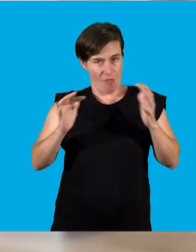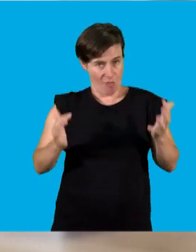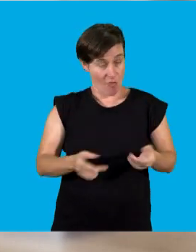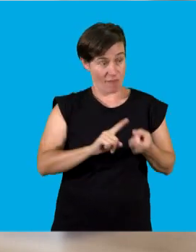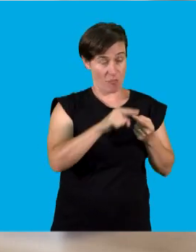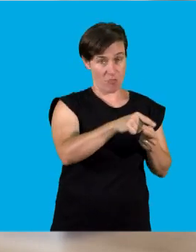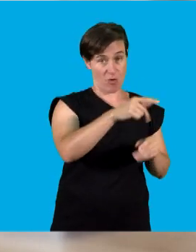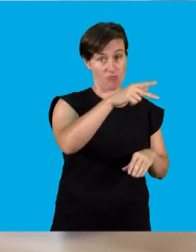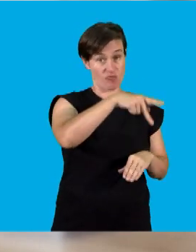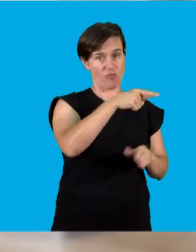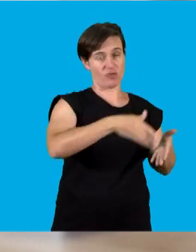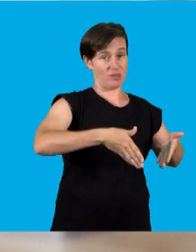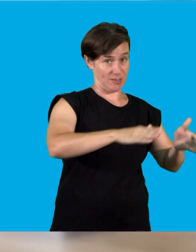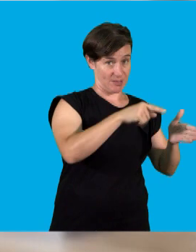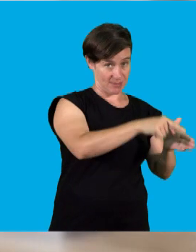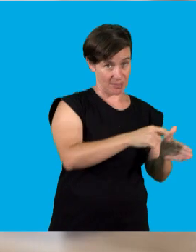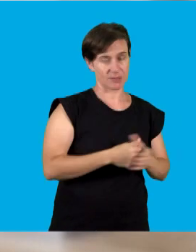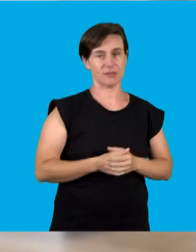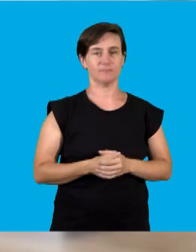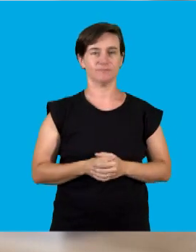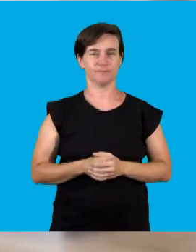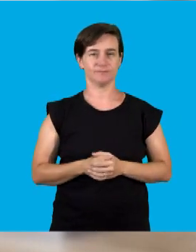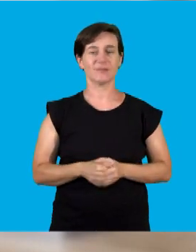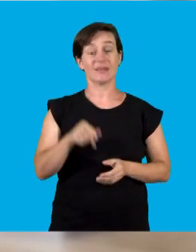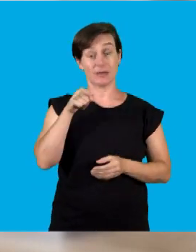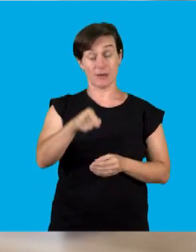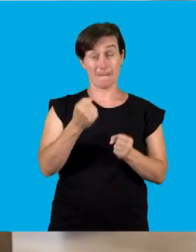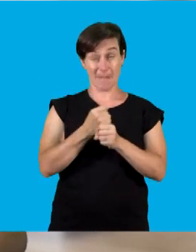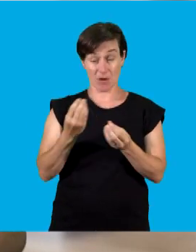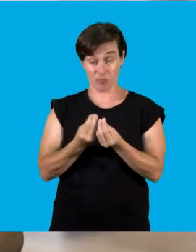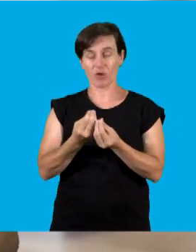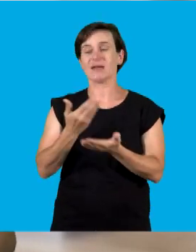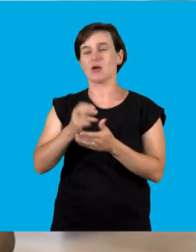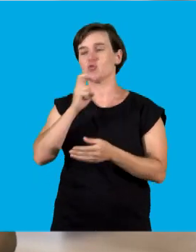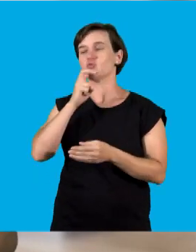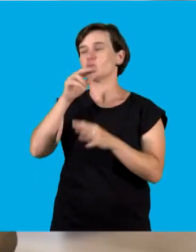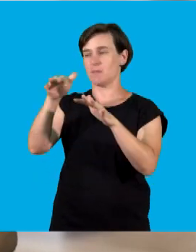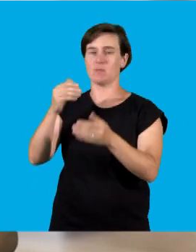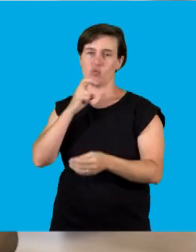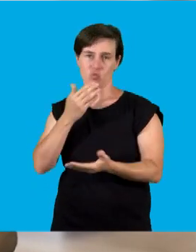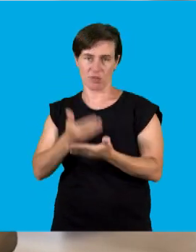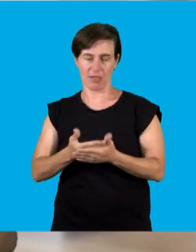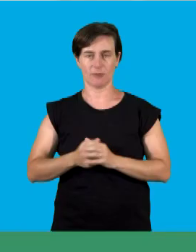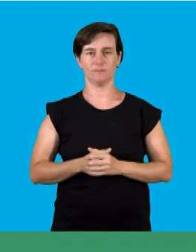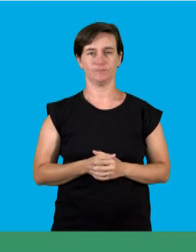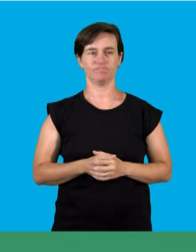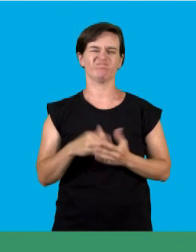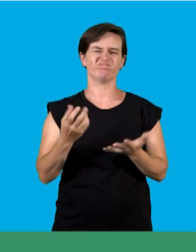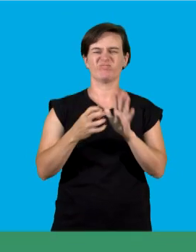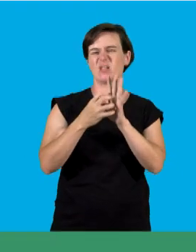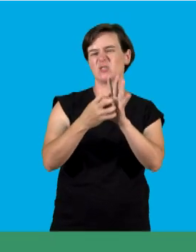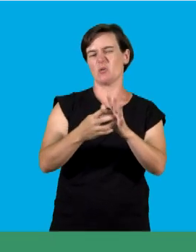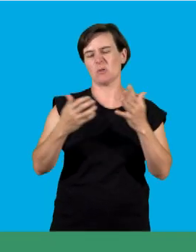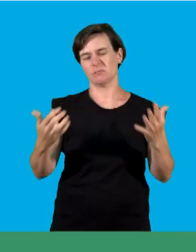in order to make them to be finished products that can be used by consumers. Now let's look at the examples